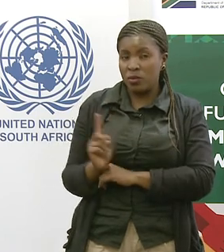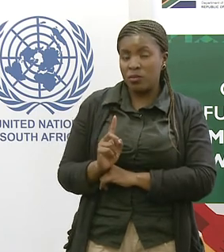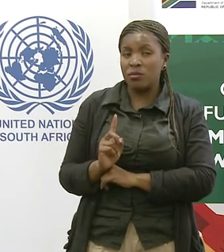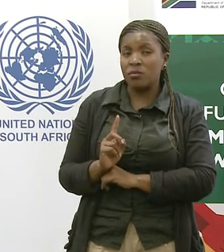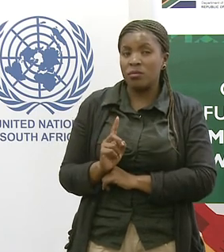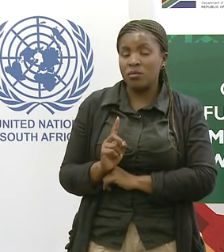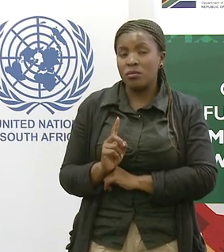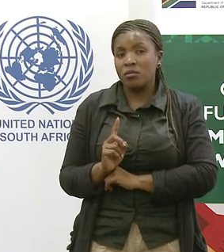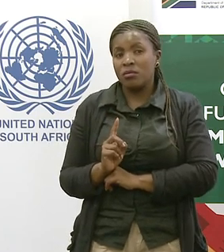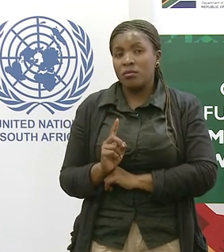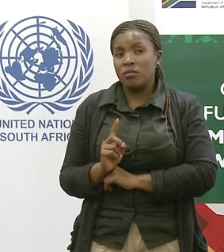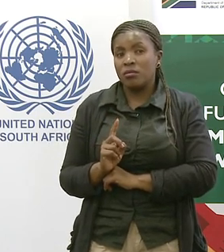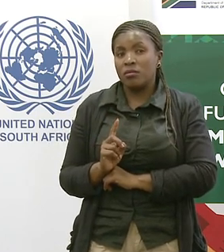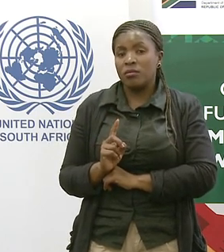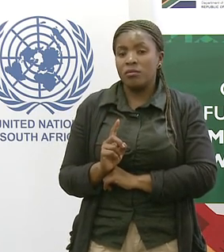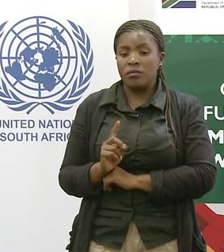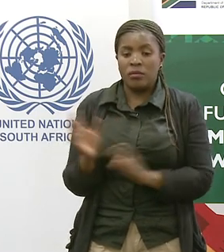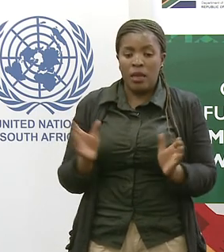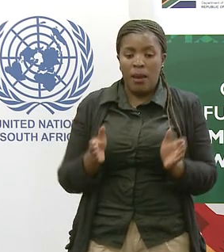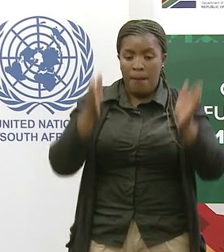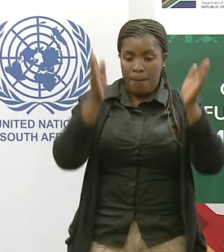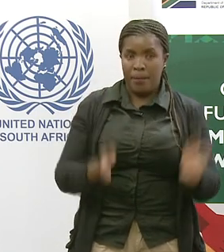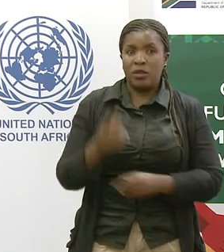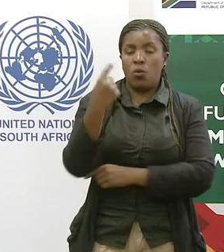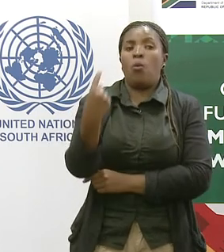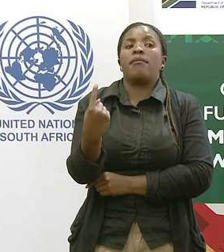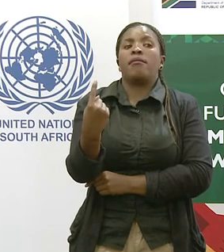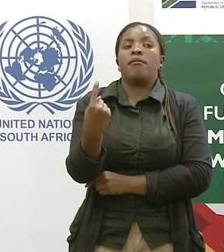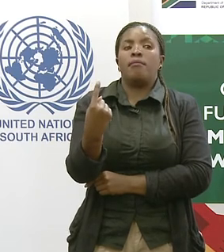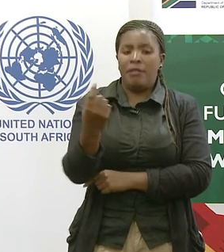as round one of a four-round fight,